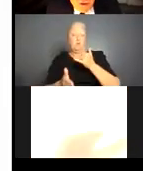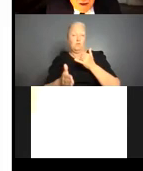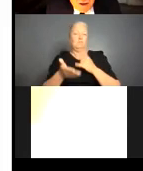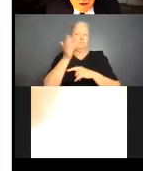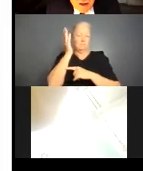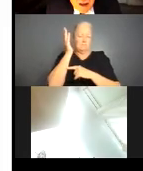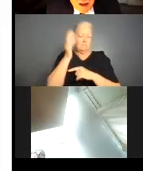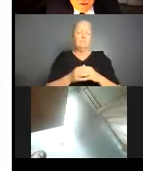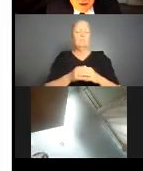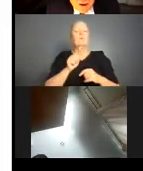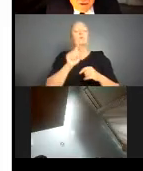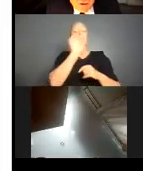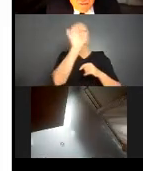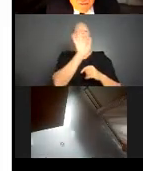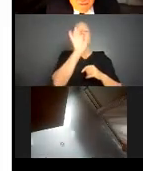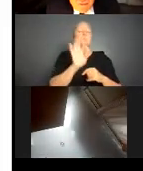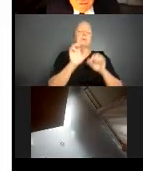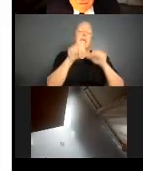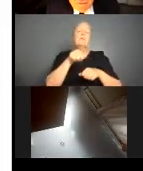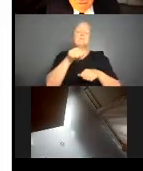those questions yourselves.